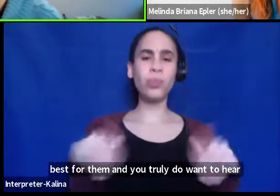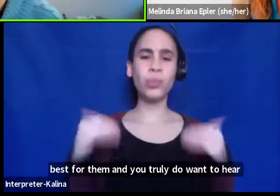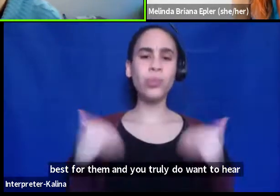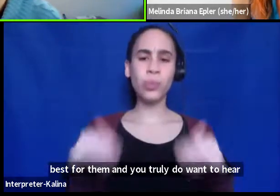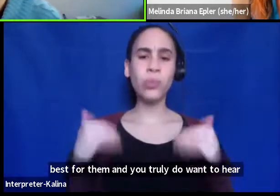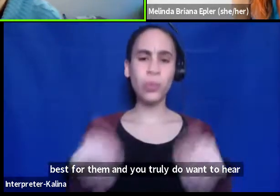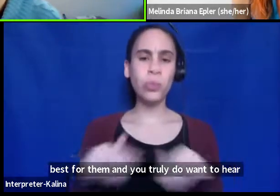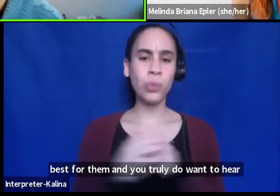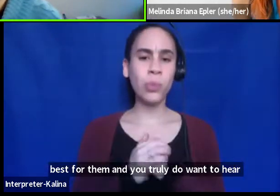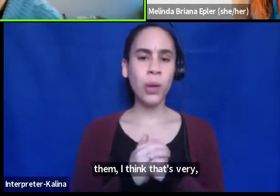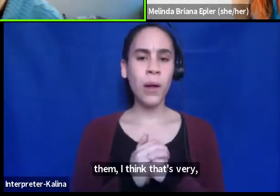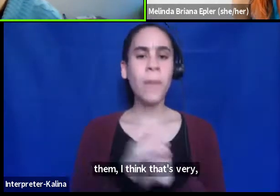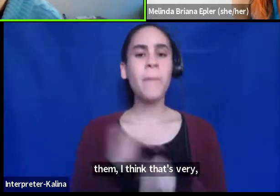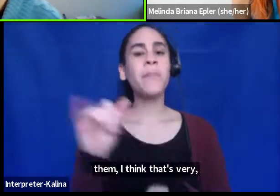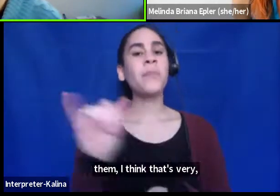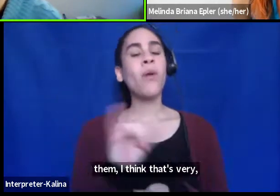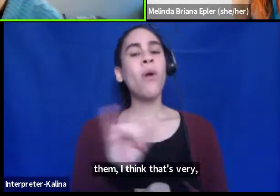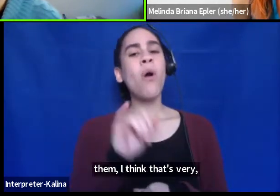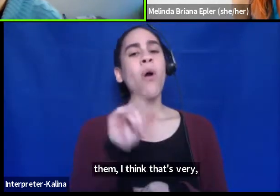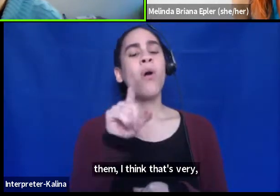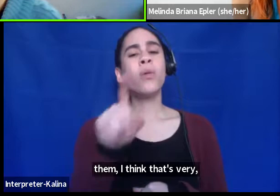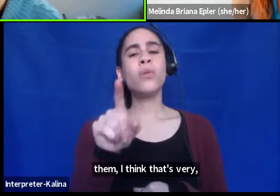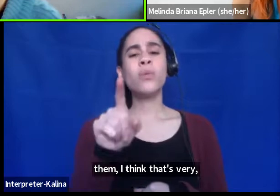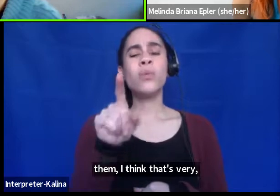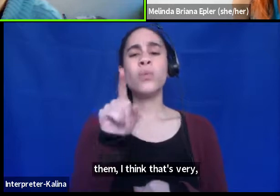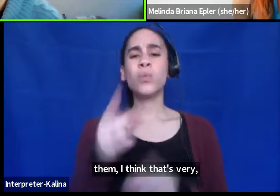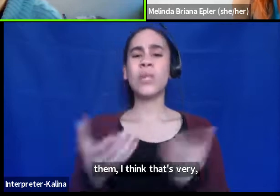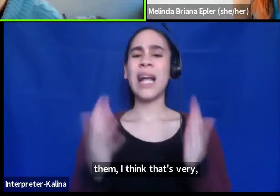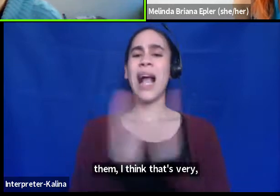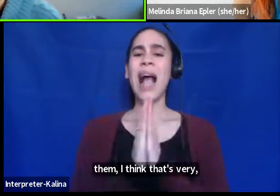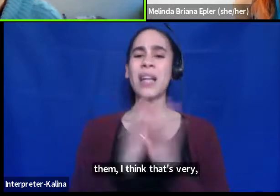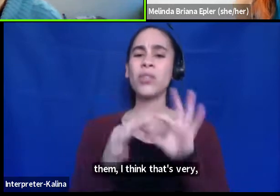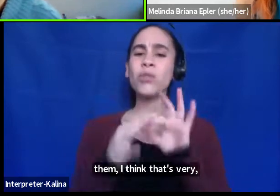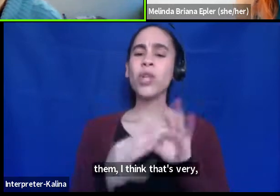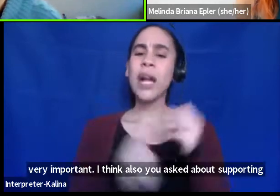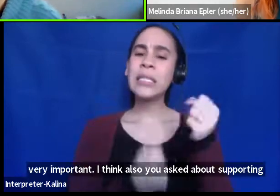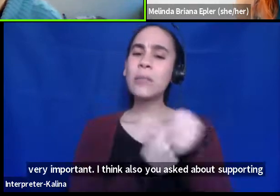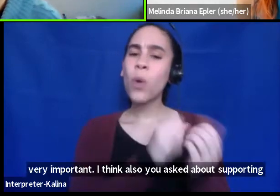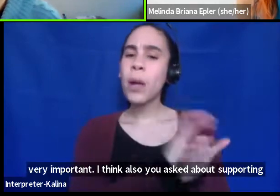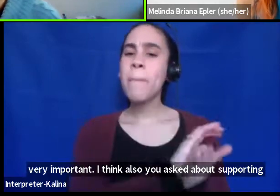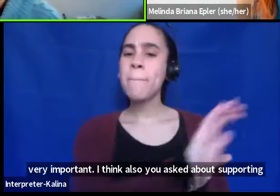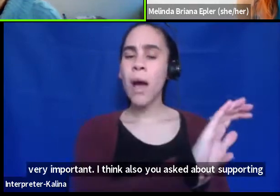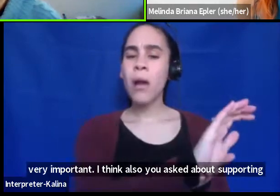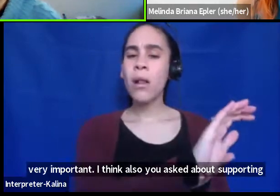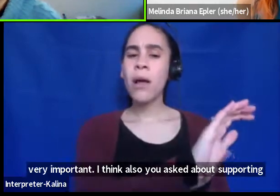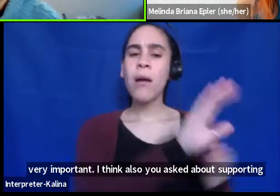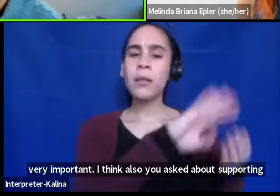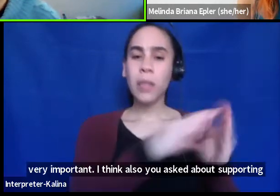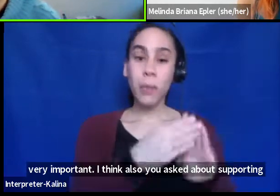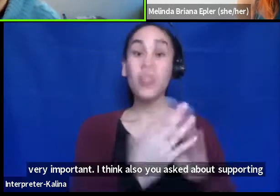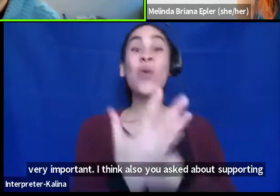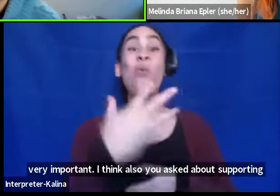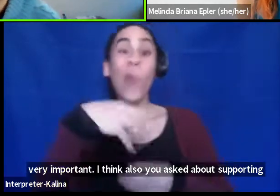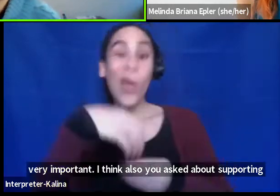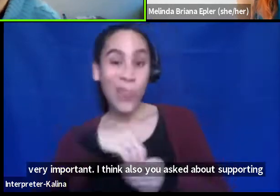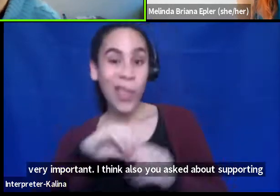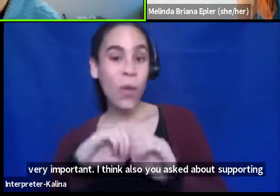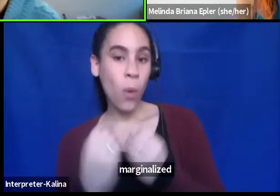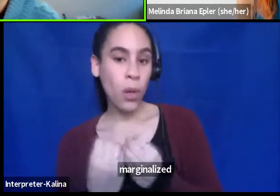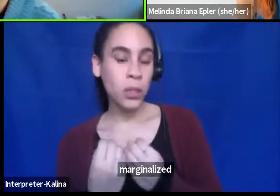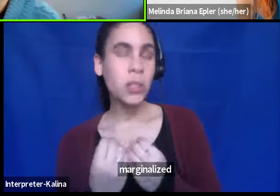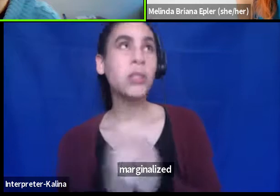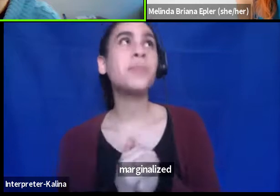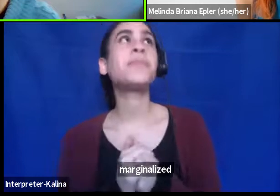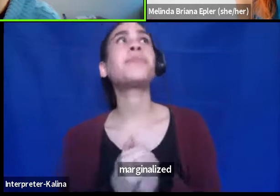think also you asked about supporting marginalized communities within organizations. I think one of the